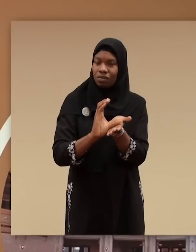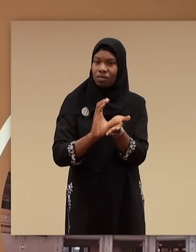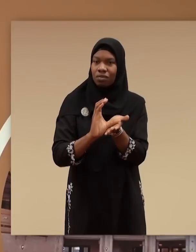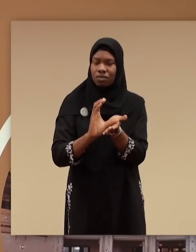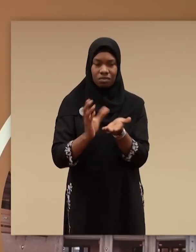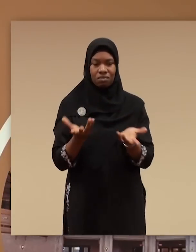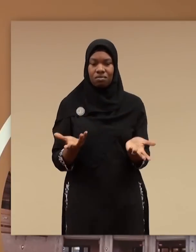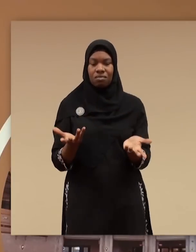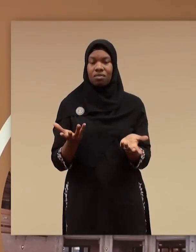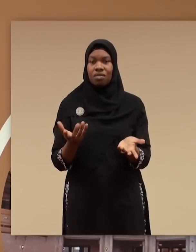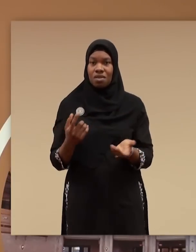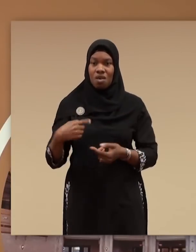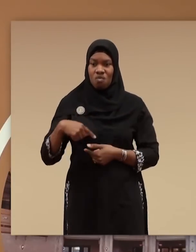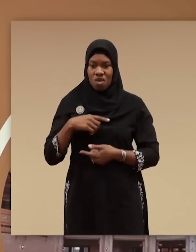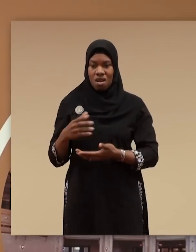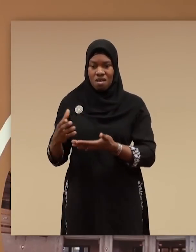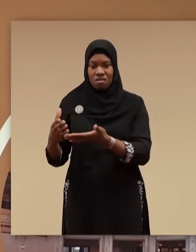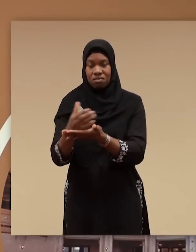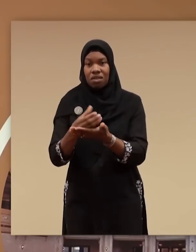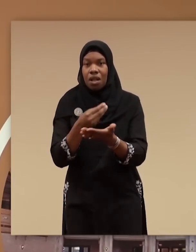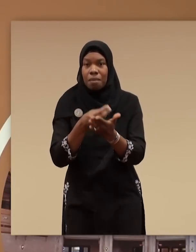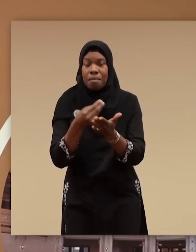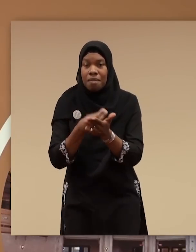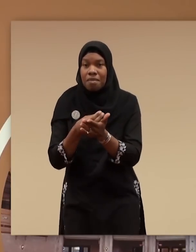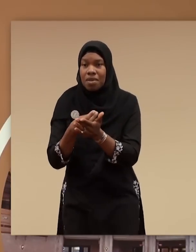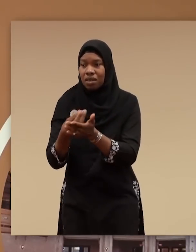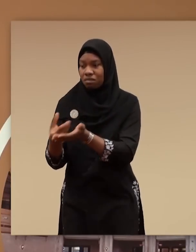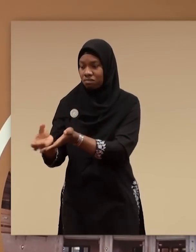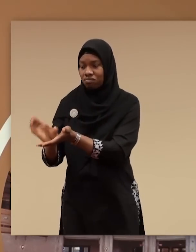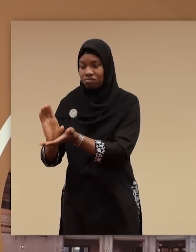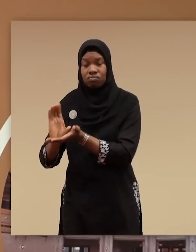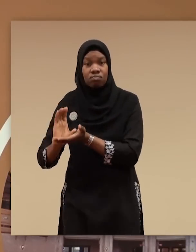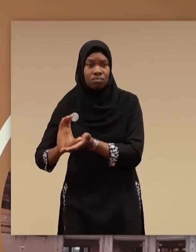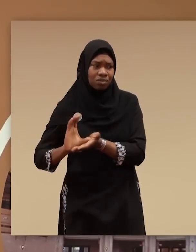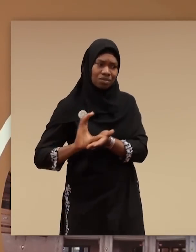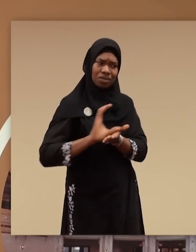so you would be the richest man in Arabia.